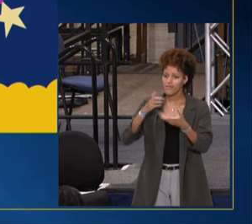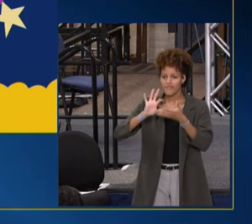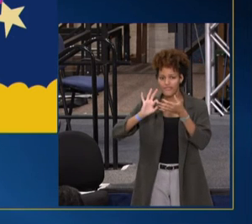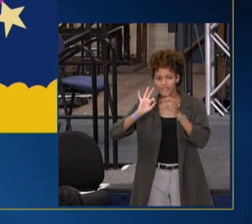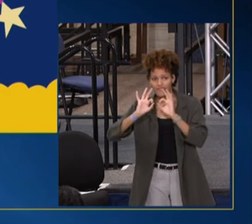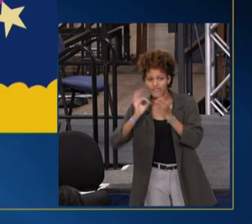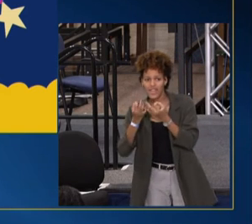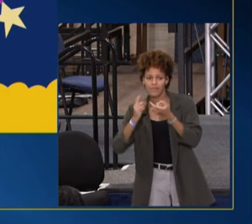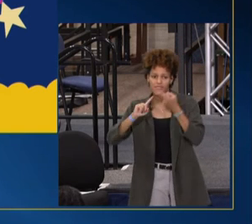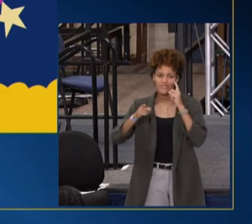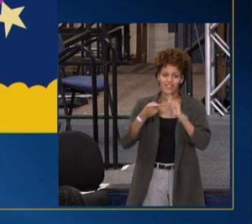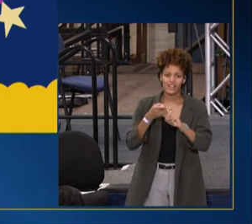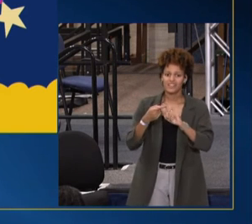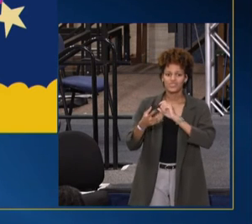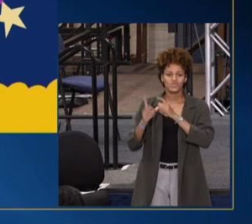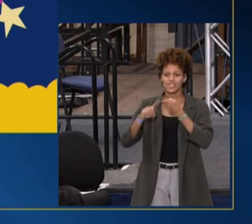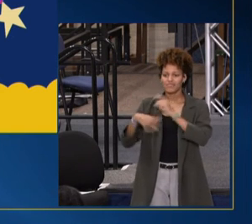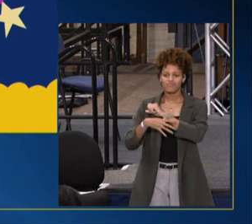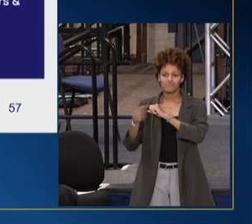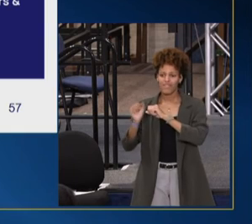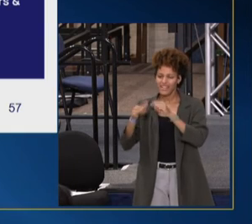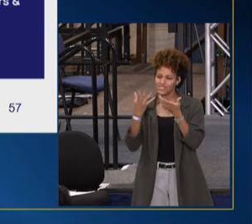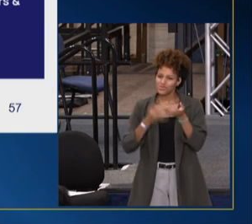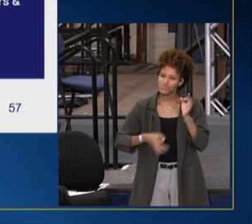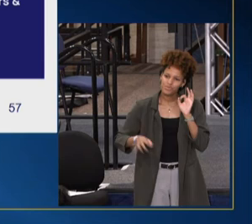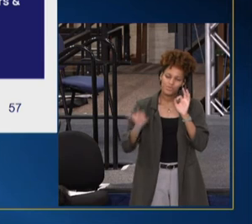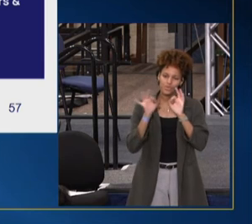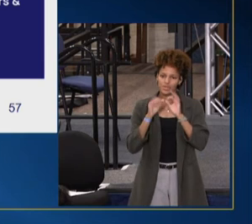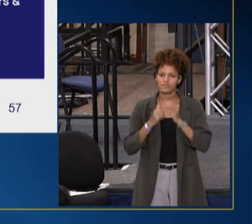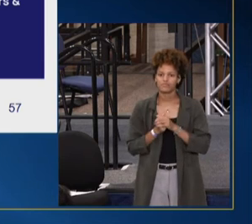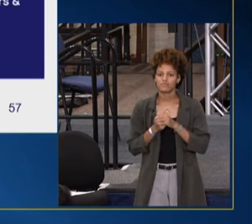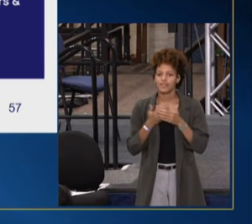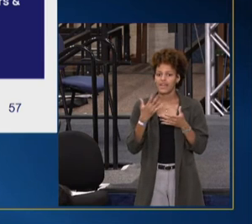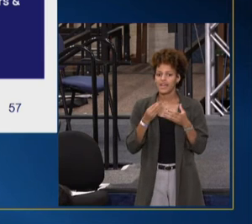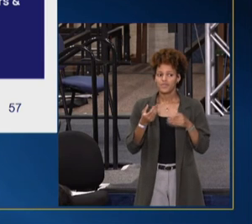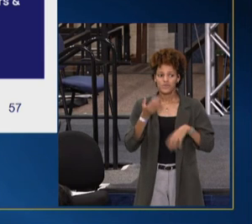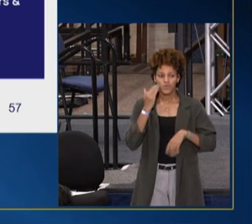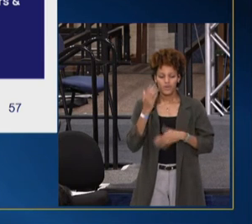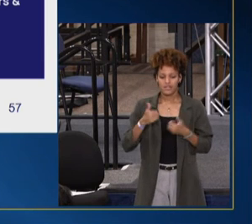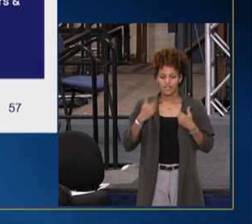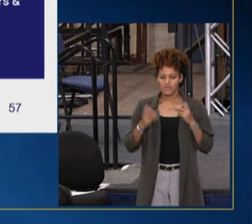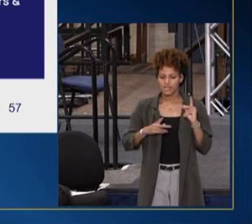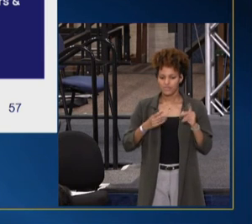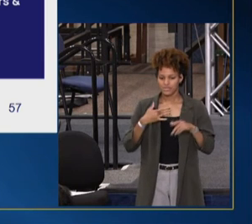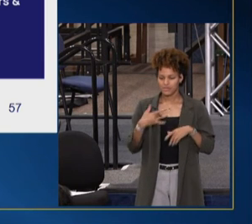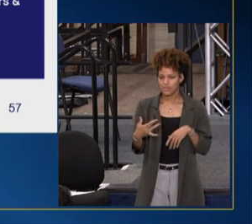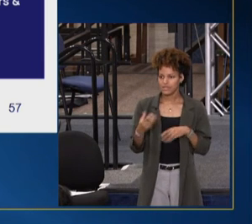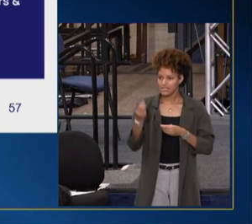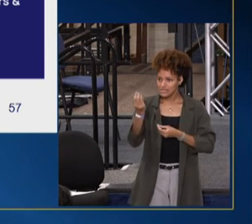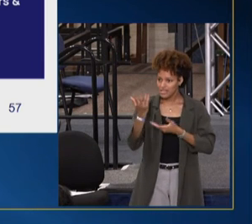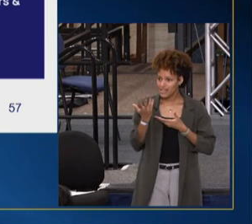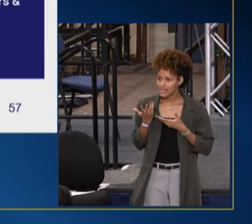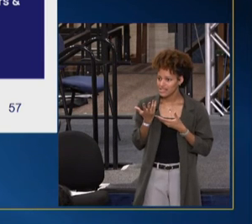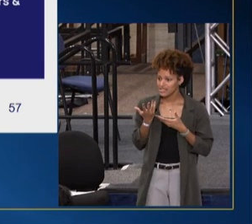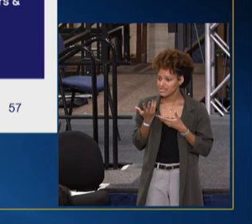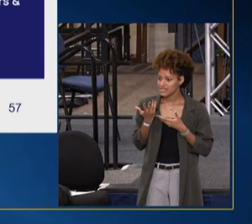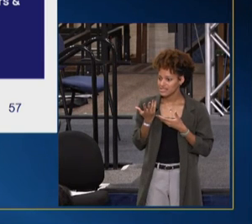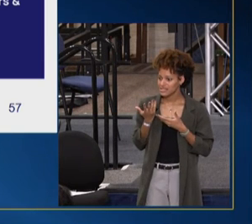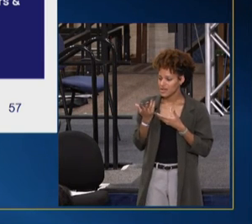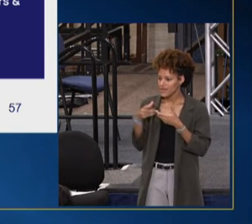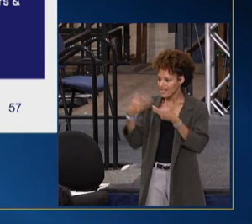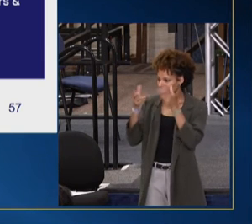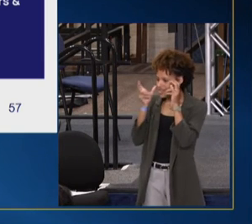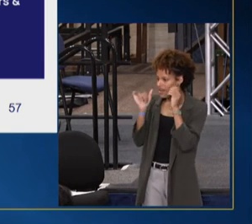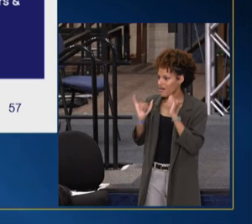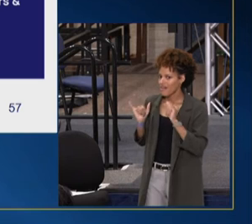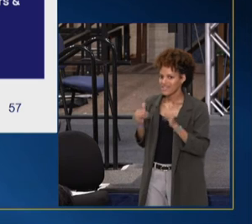take away, matters. And we know what young people themselves tell us brings them joy. I